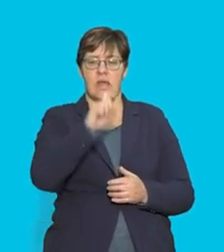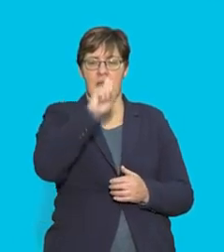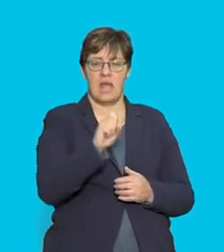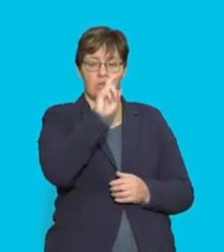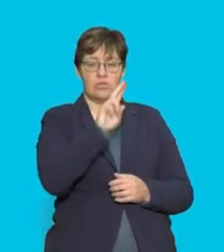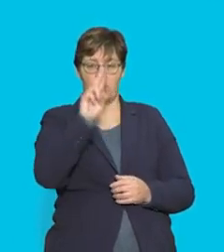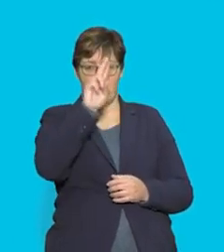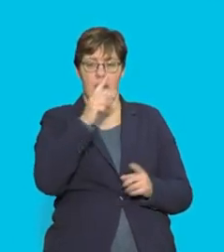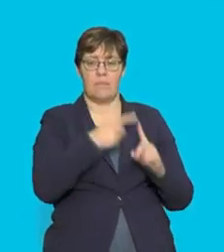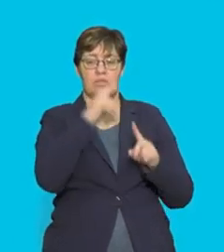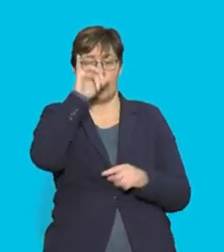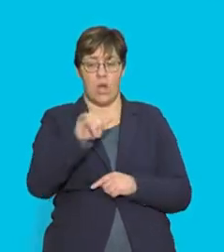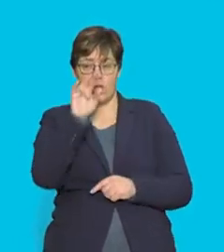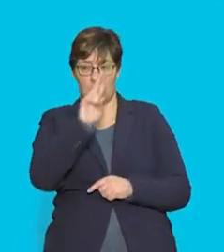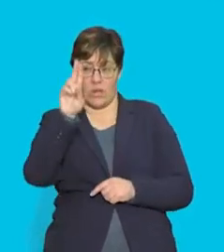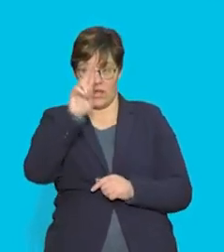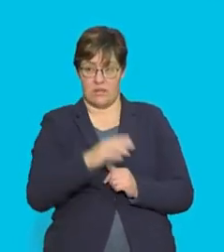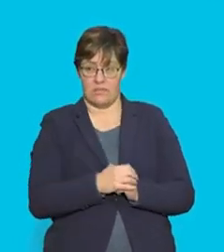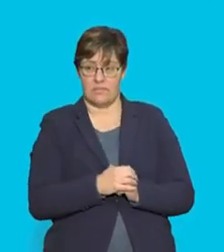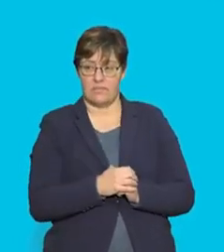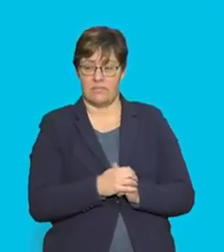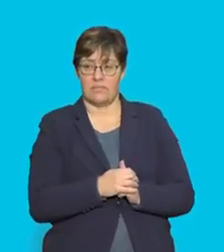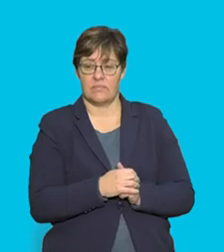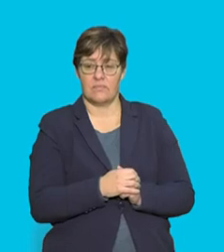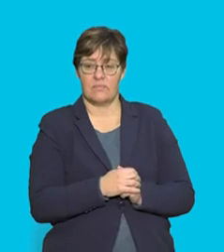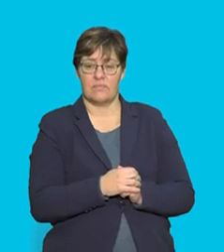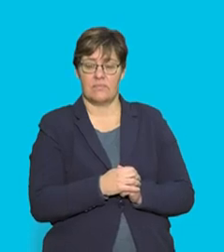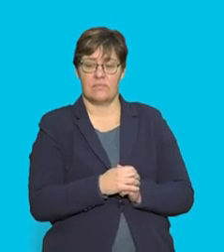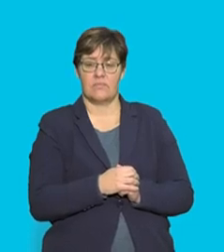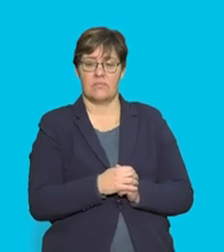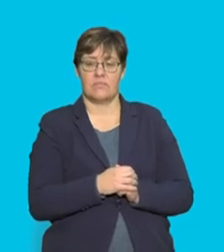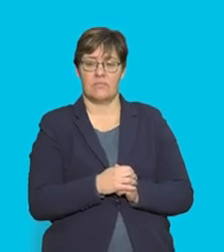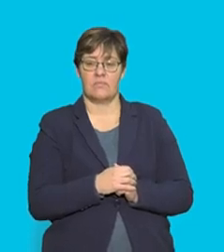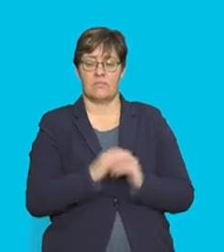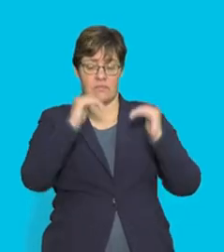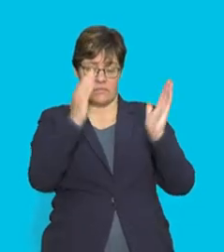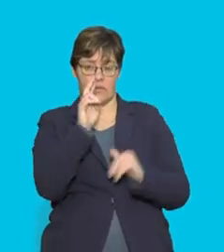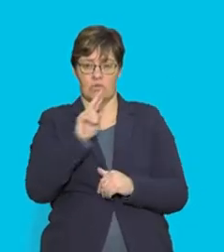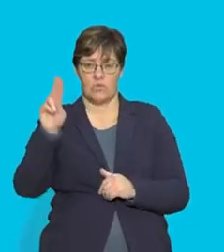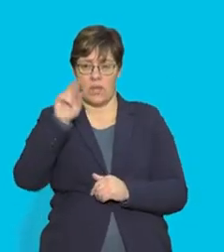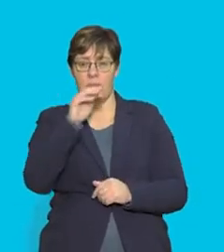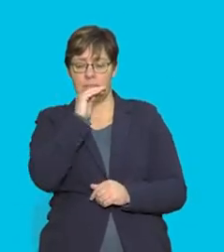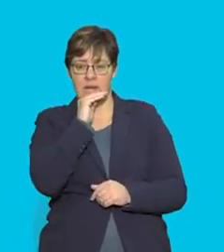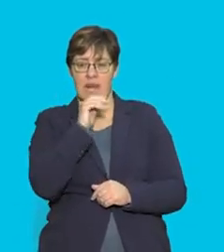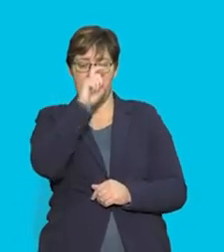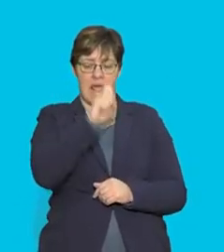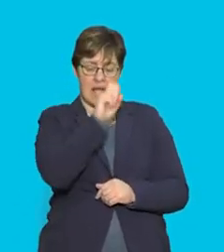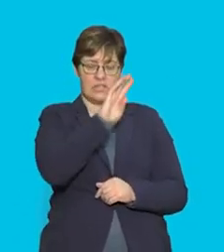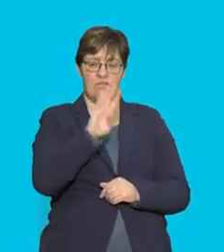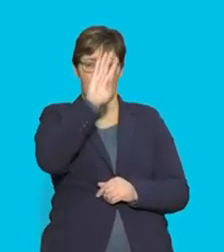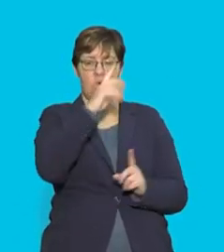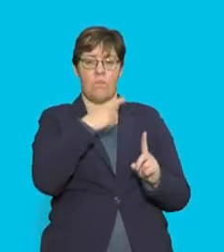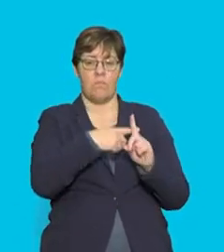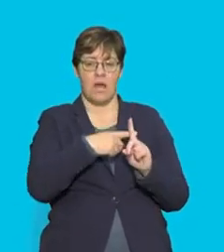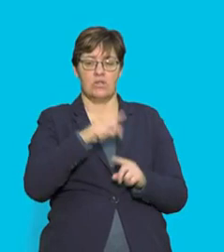hypotenuse side, x squared plus y squared, right? Now I must square this. So to square this, it will be x to the